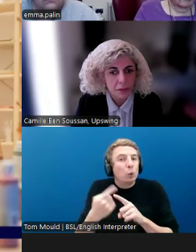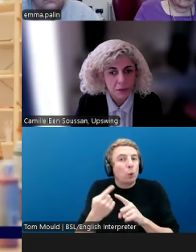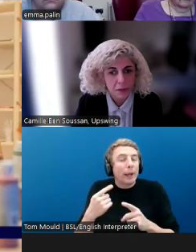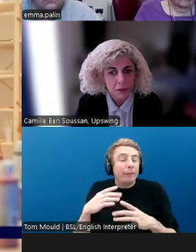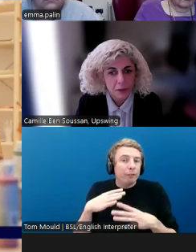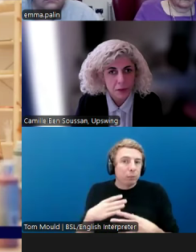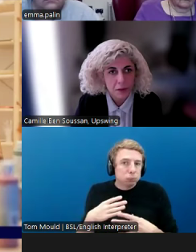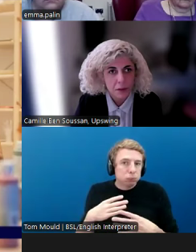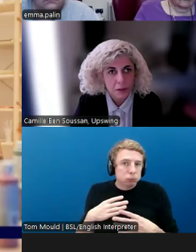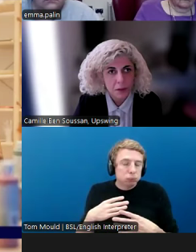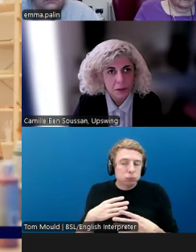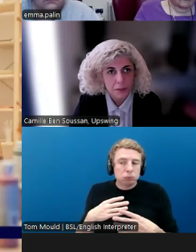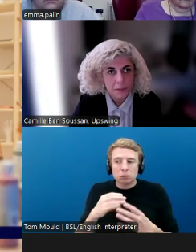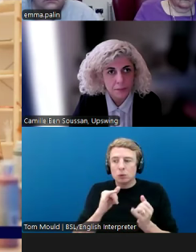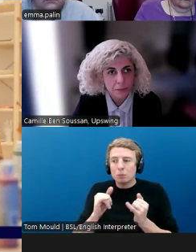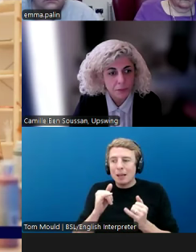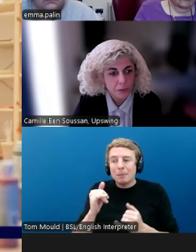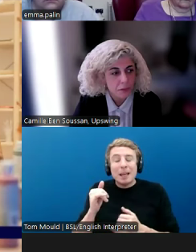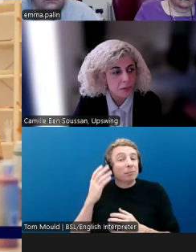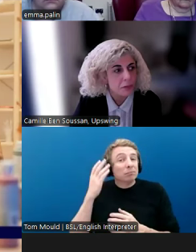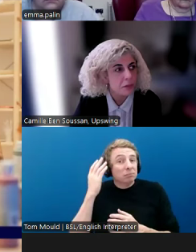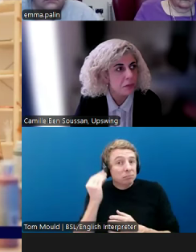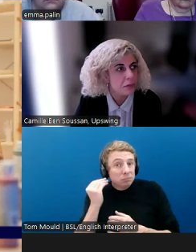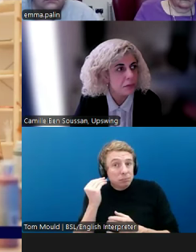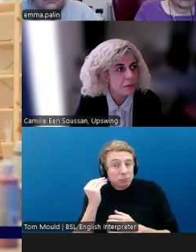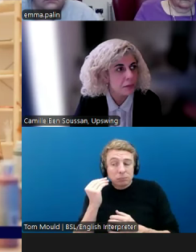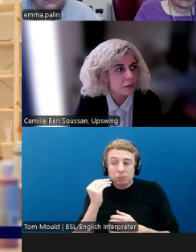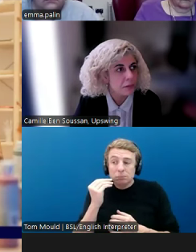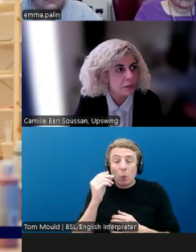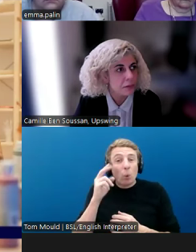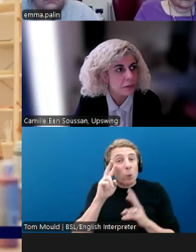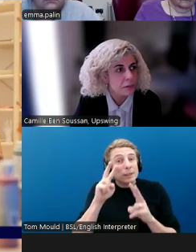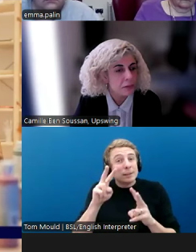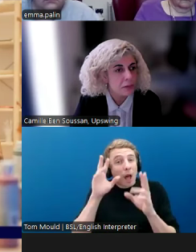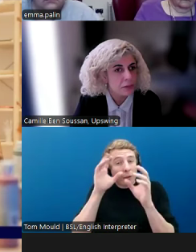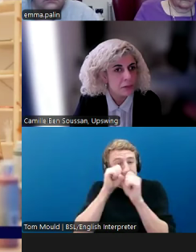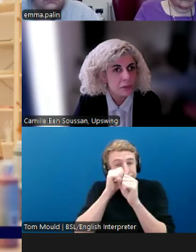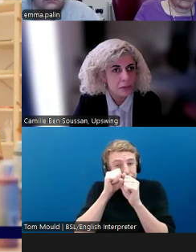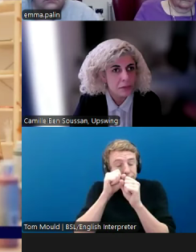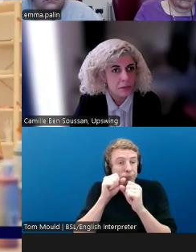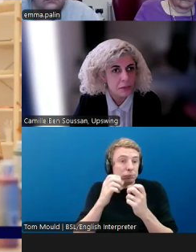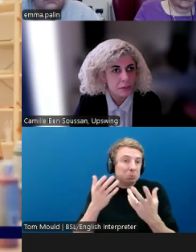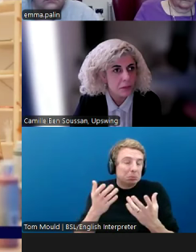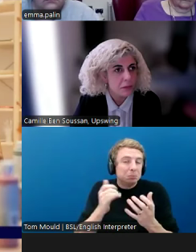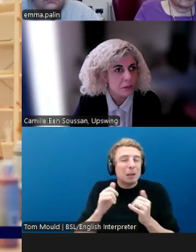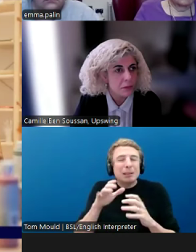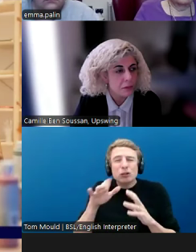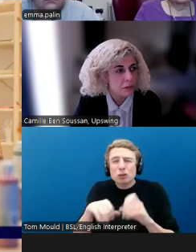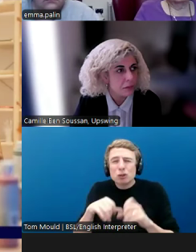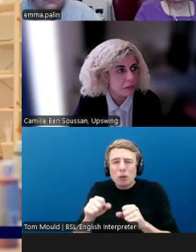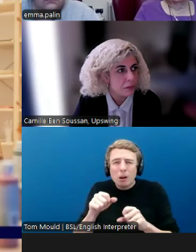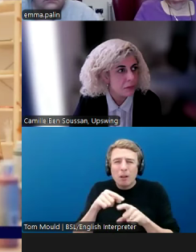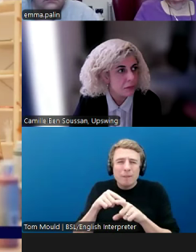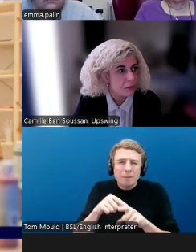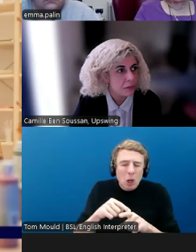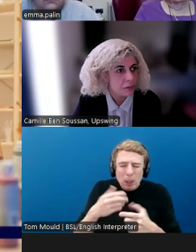has hearing loss or vision loss, or struggles to follow along. And often, activity providers or staff